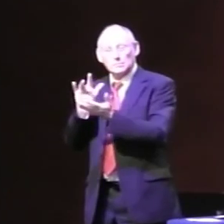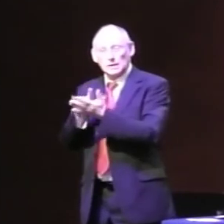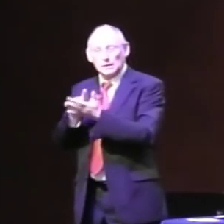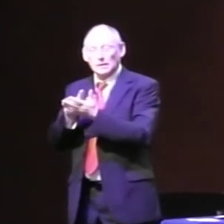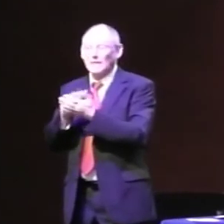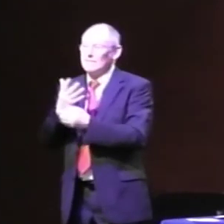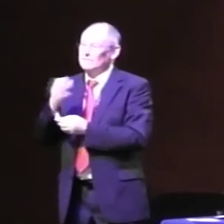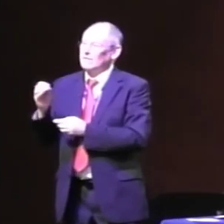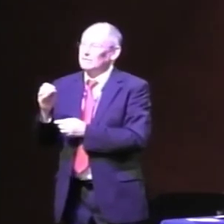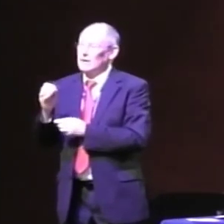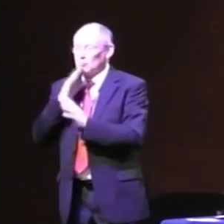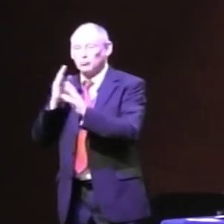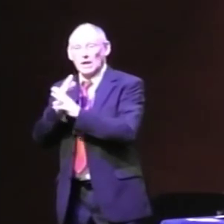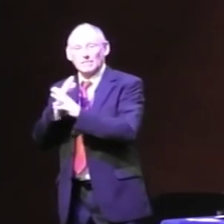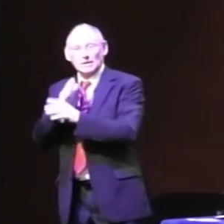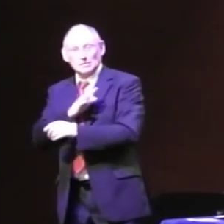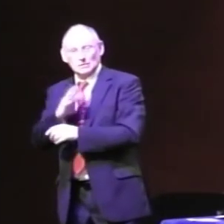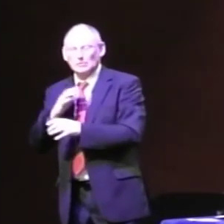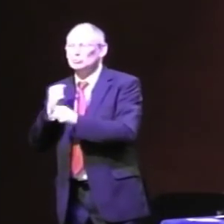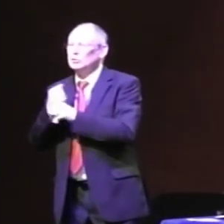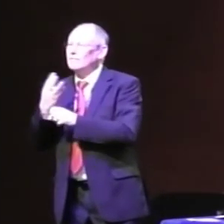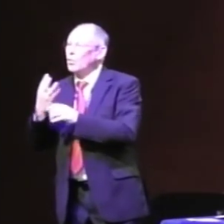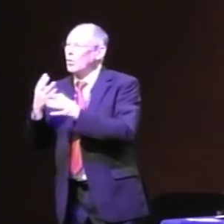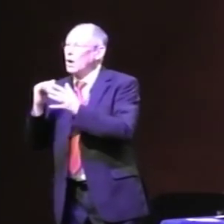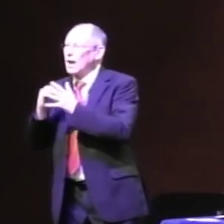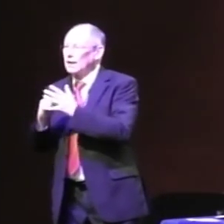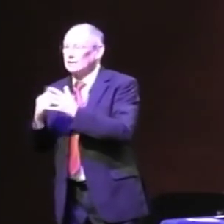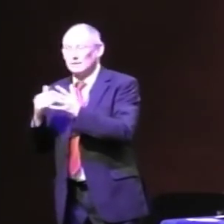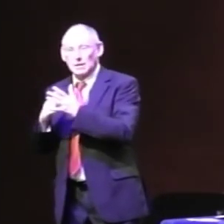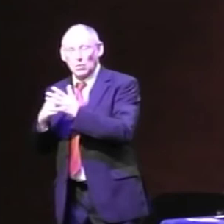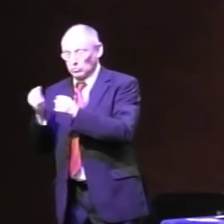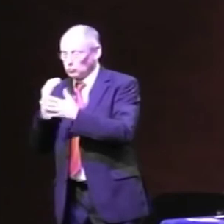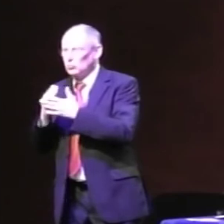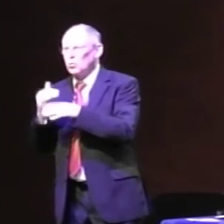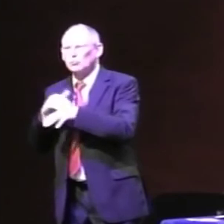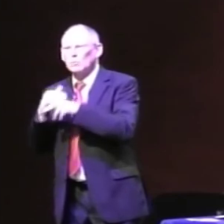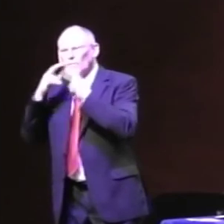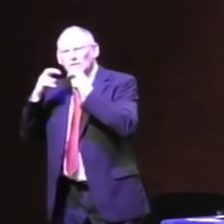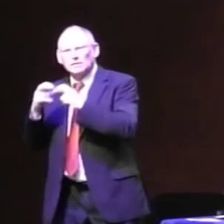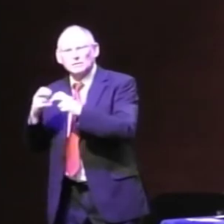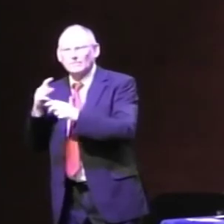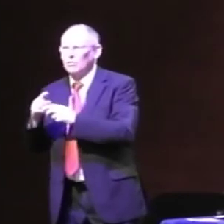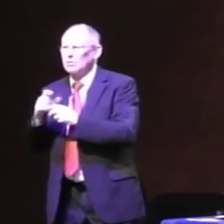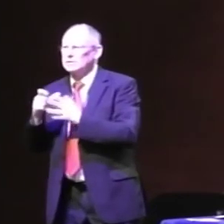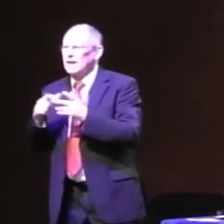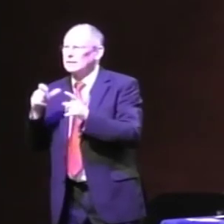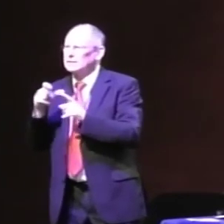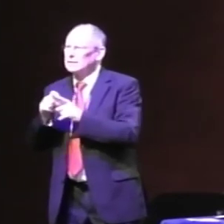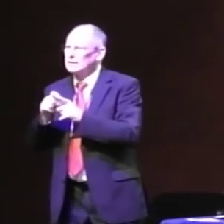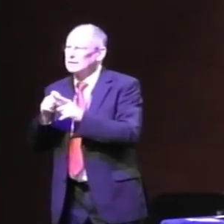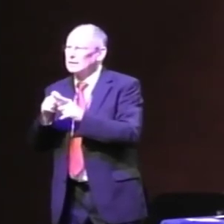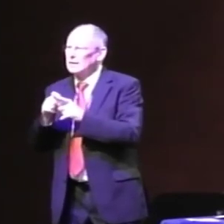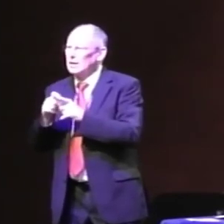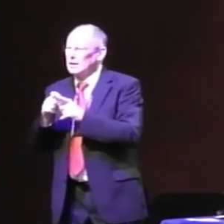private security staff recruited by G4S now carry out criminal investigations for the CID department,